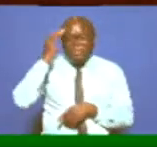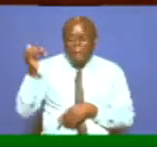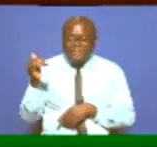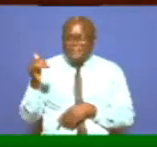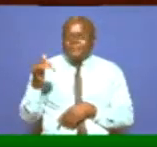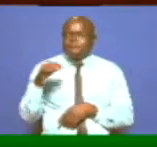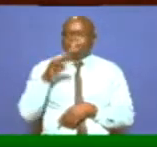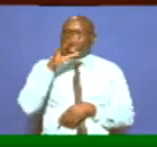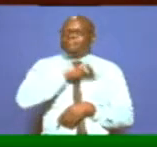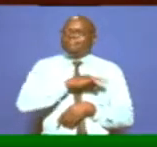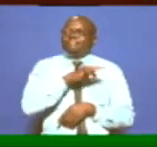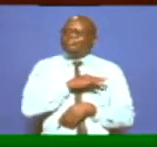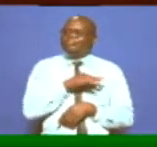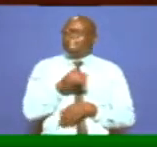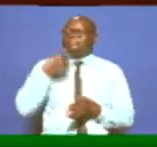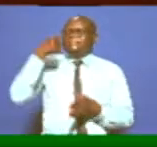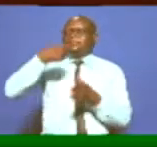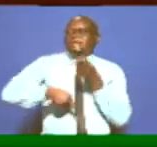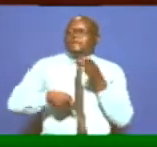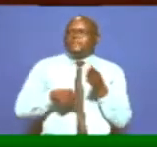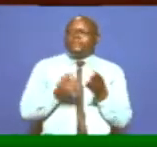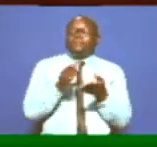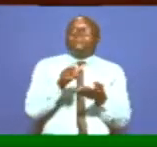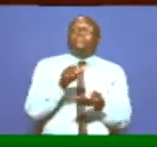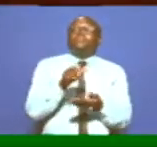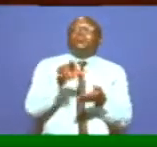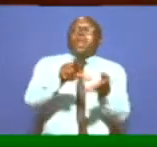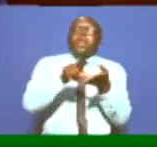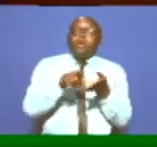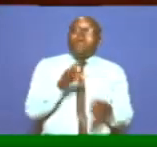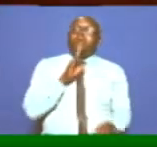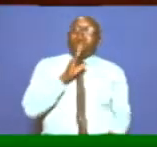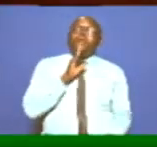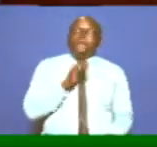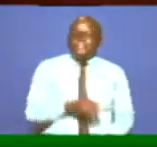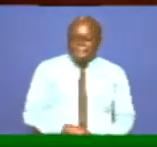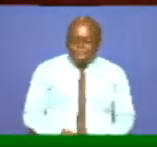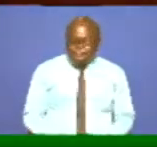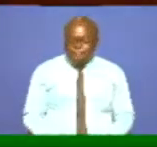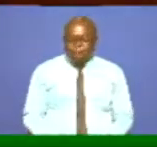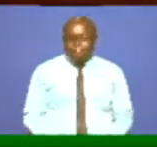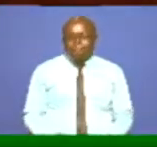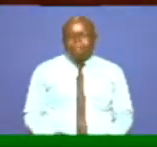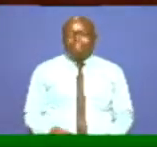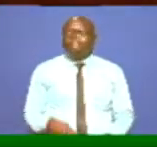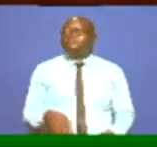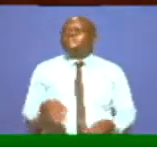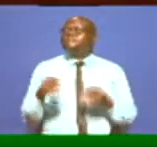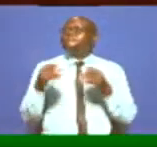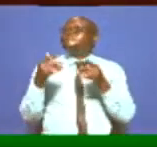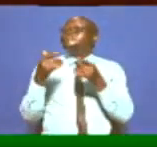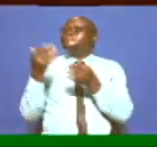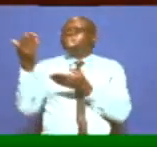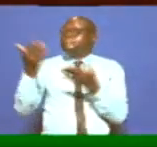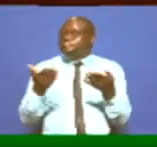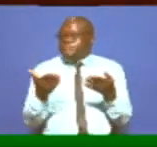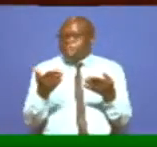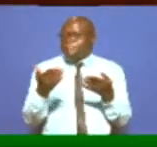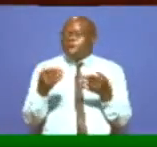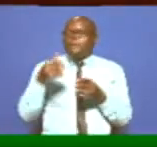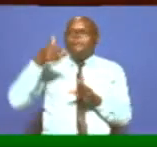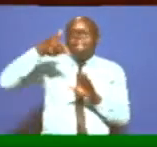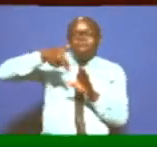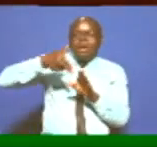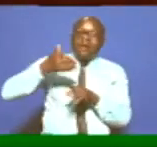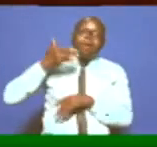rates being charged on the borrowed loans. Honorable Speaker, since the introduction of VAT to fuel products, oil